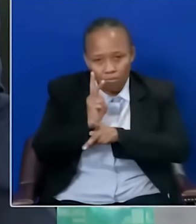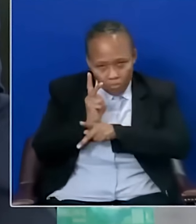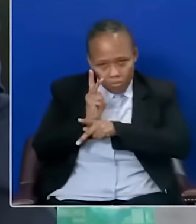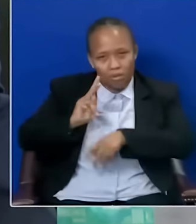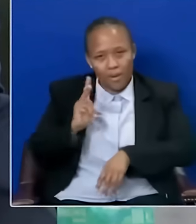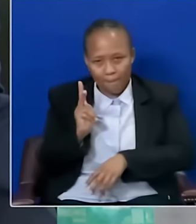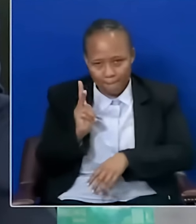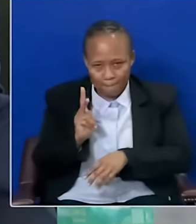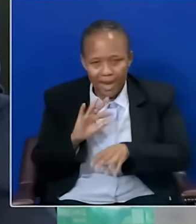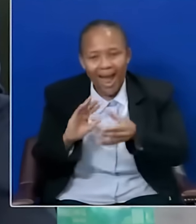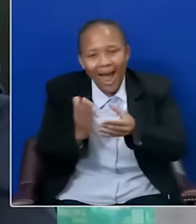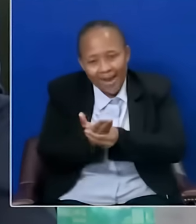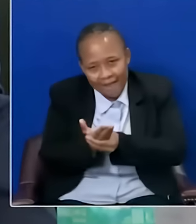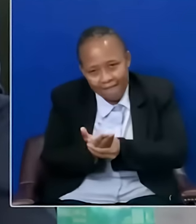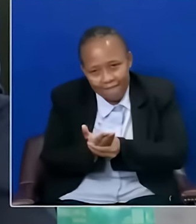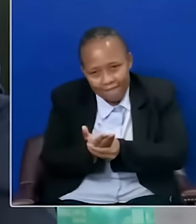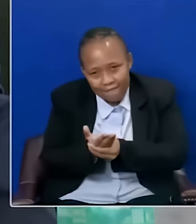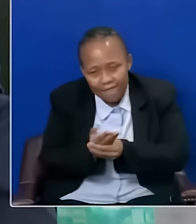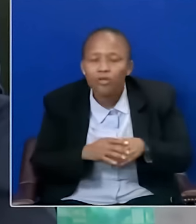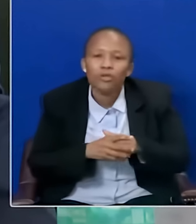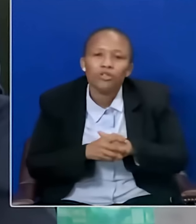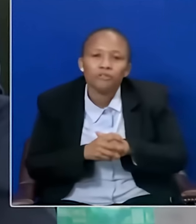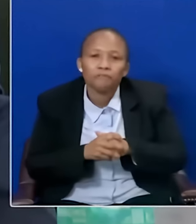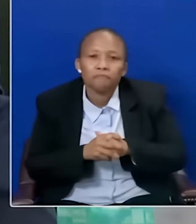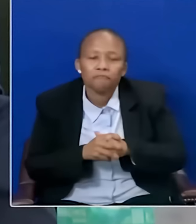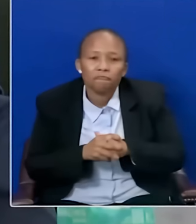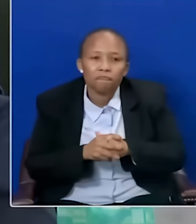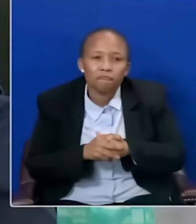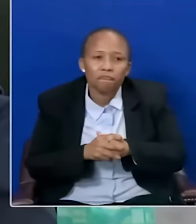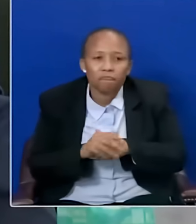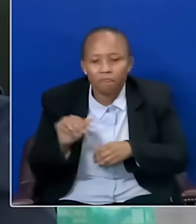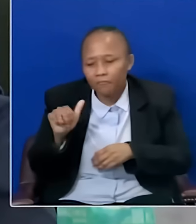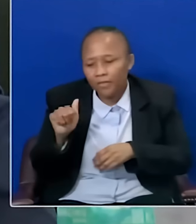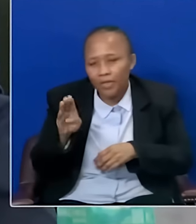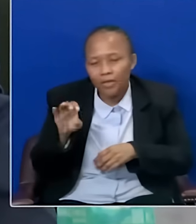Because for the IBIS lab number to be generated,